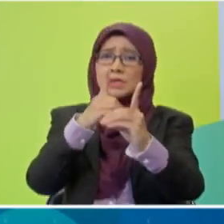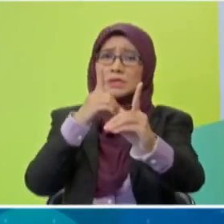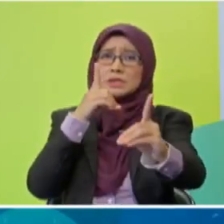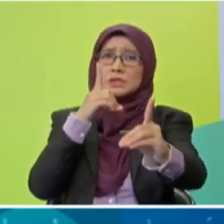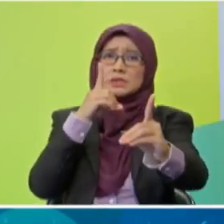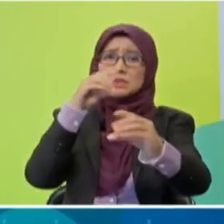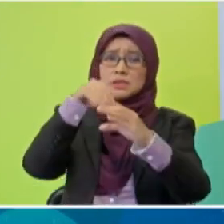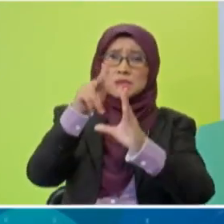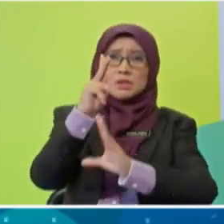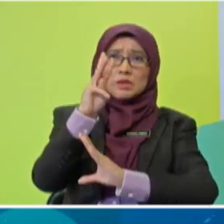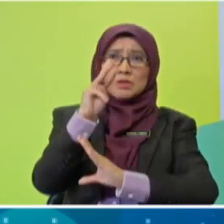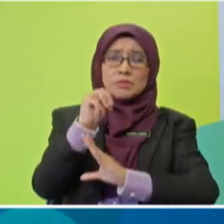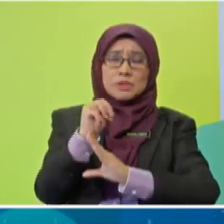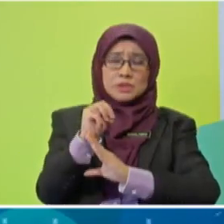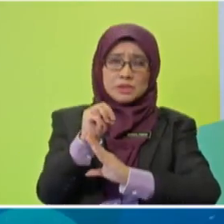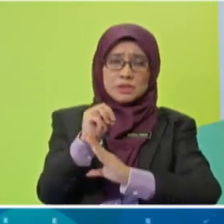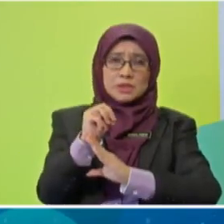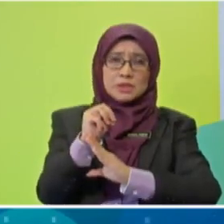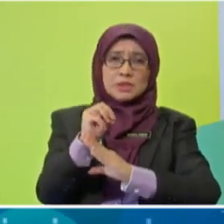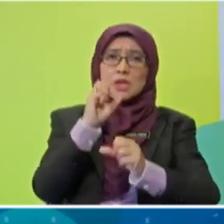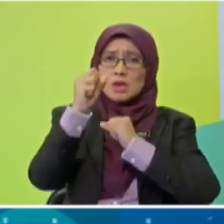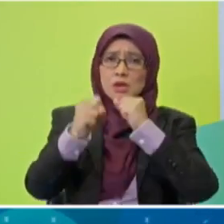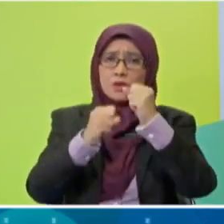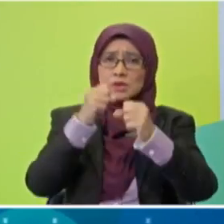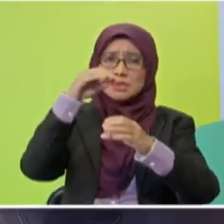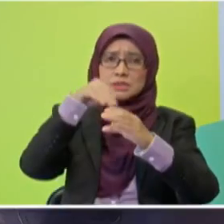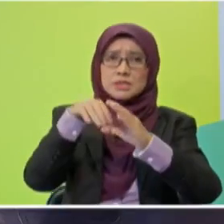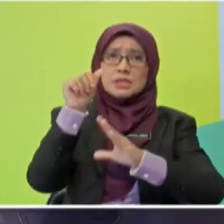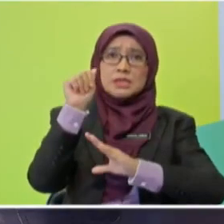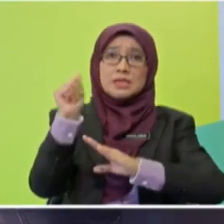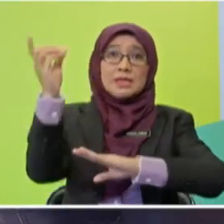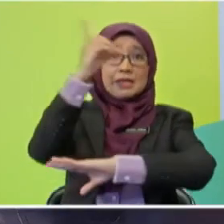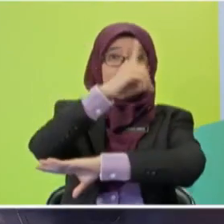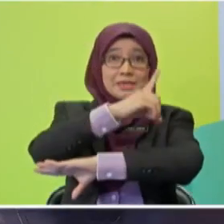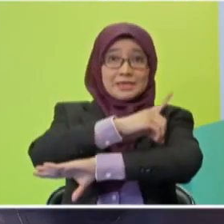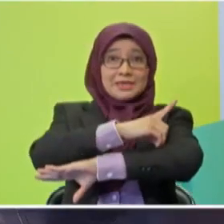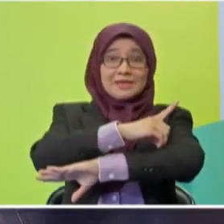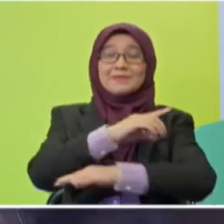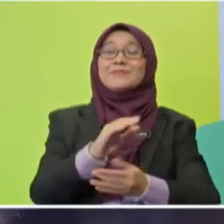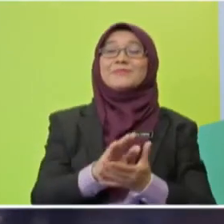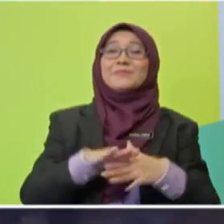that Sivanis runs in a day? Now the time is yours, kids. Okay.